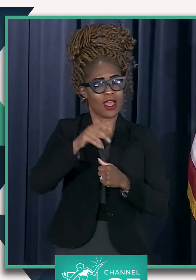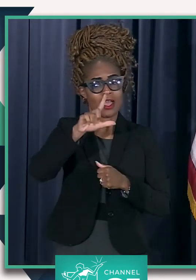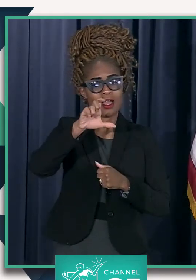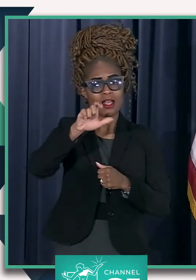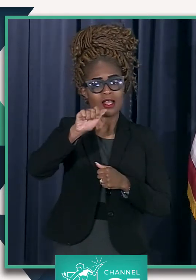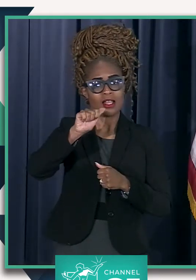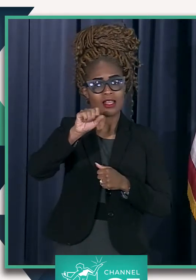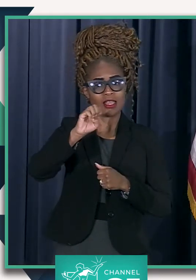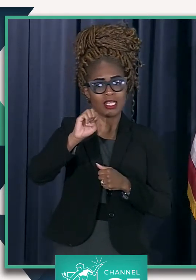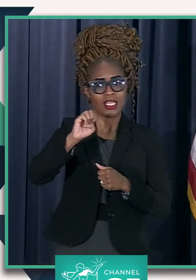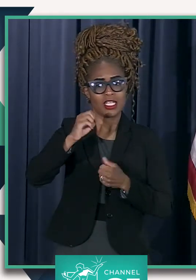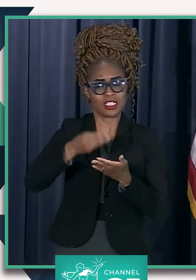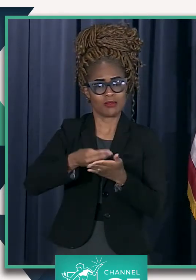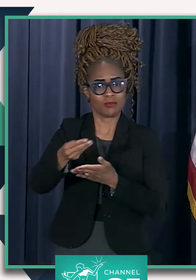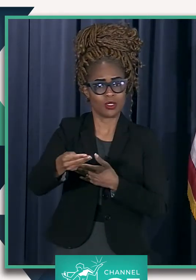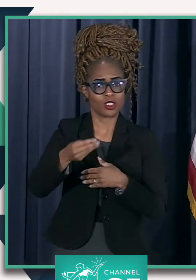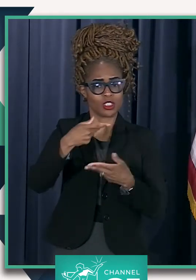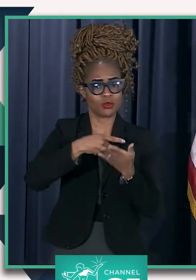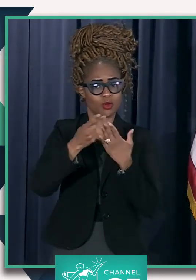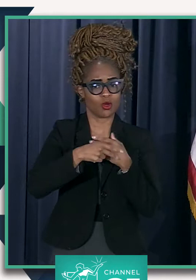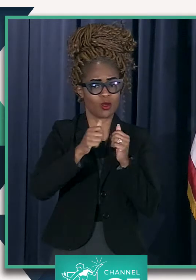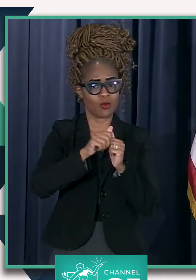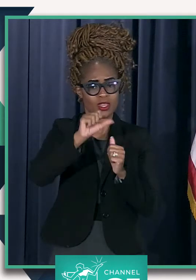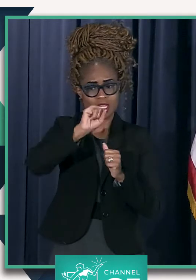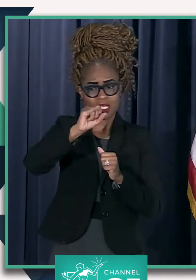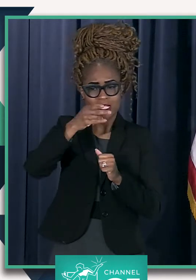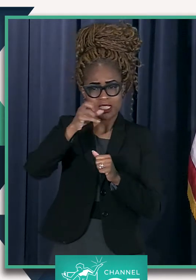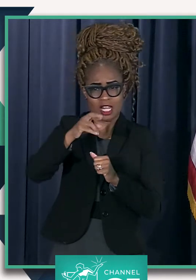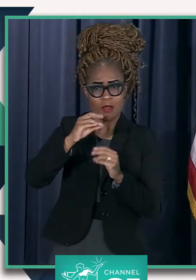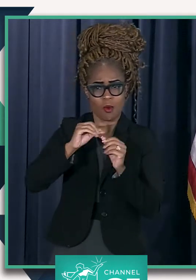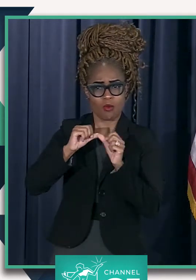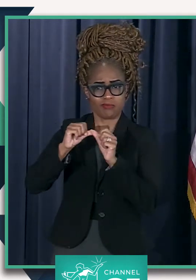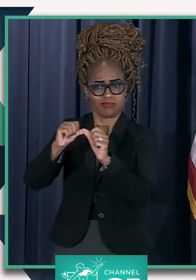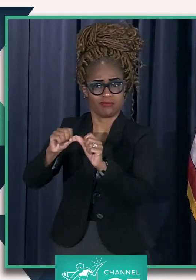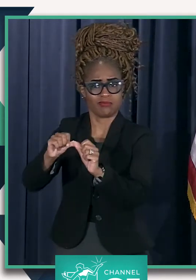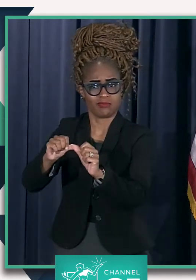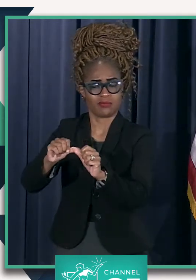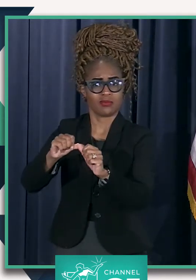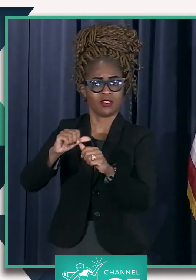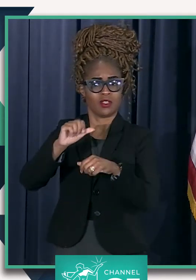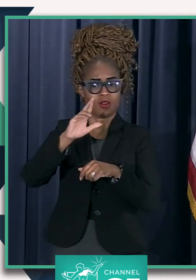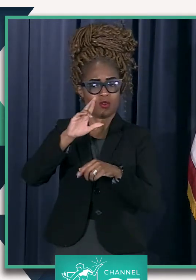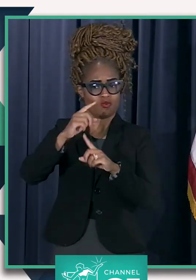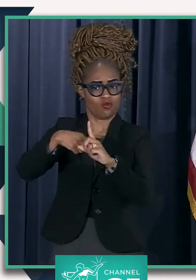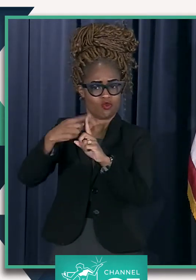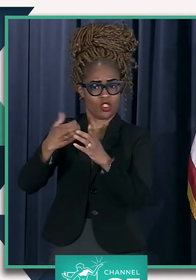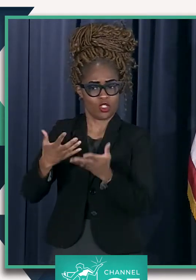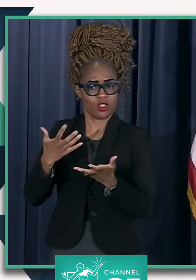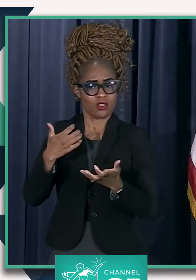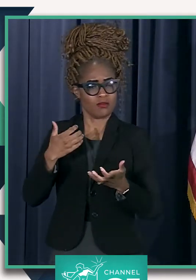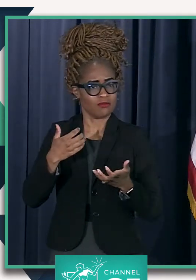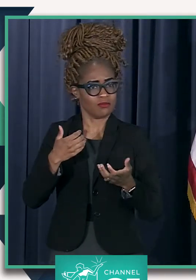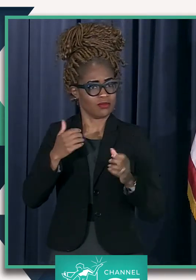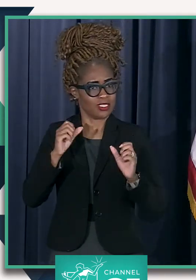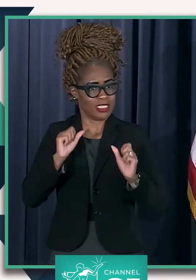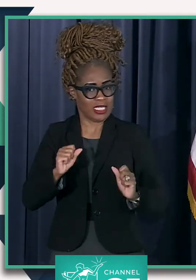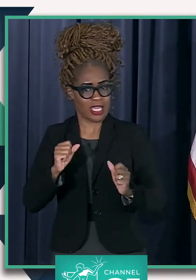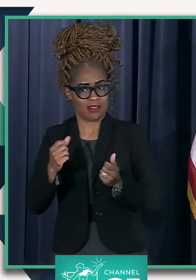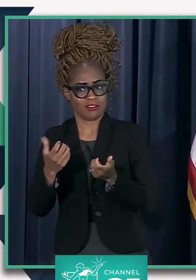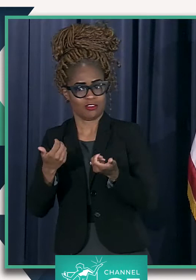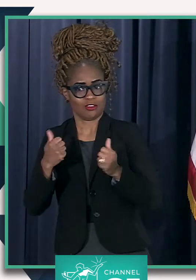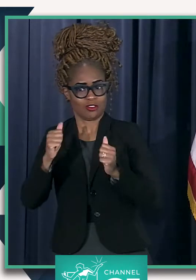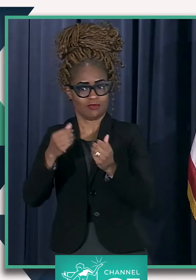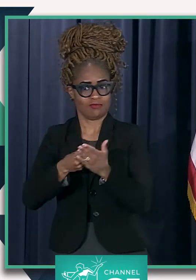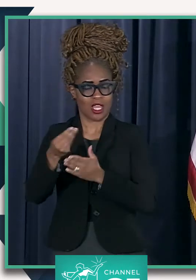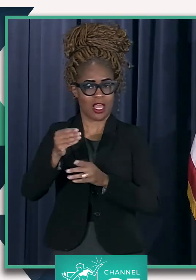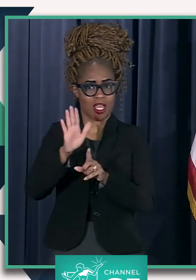program with Sinair, so more long-term renters could afford the chance to purchase their homes. And of course, the great Sonia